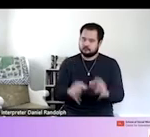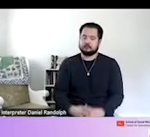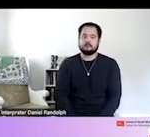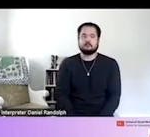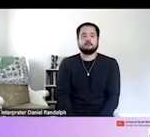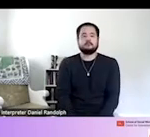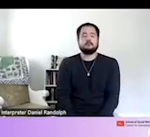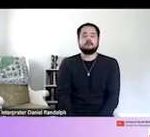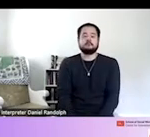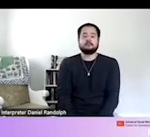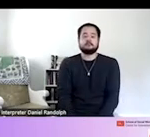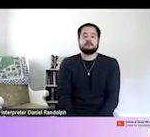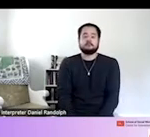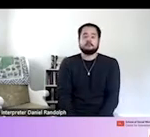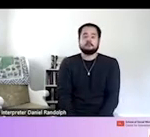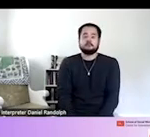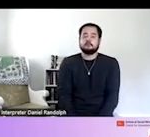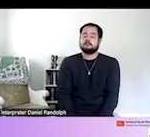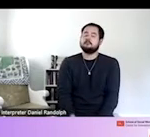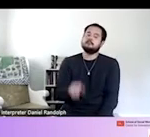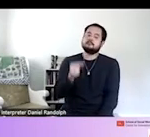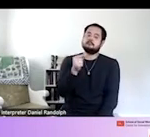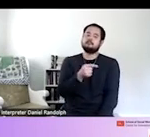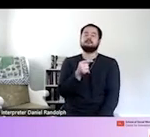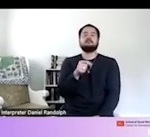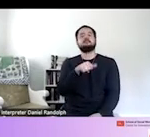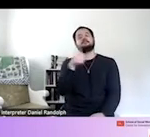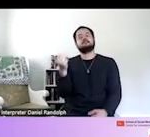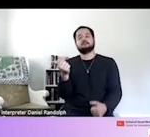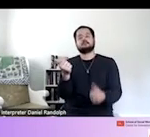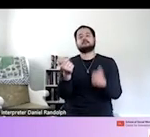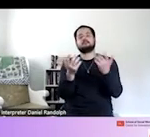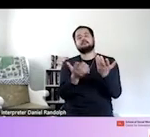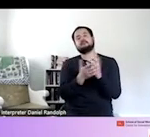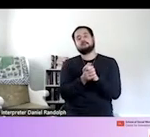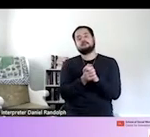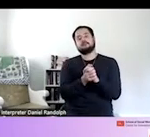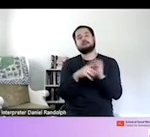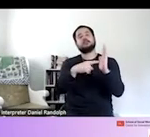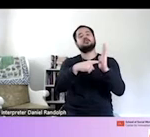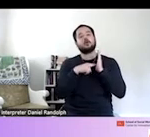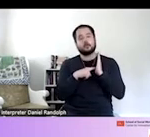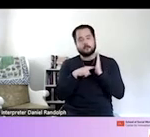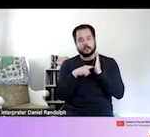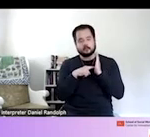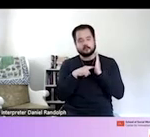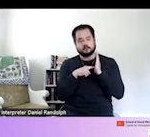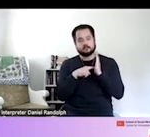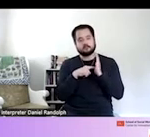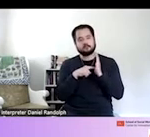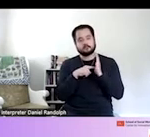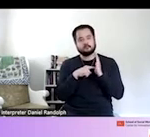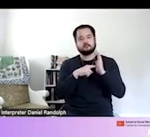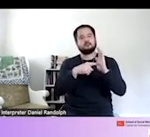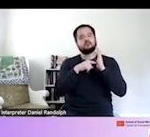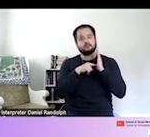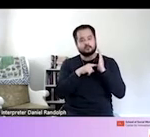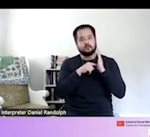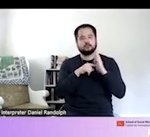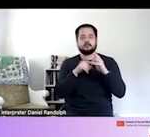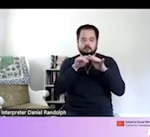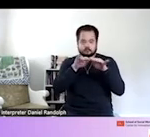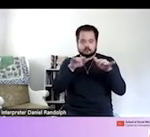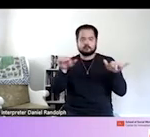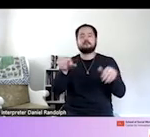And this is another thing. This show me is it's a bunch of tools, a suite of tools that are is